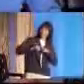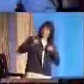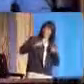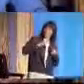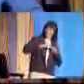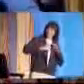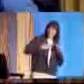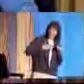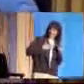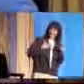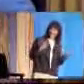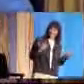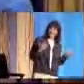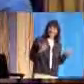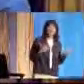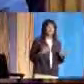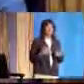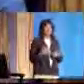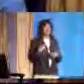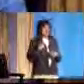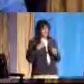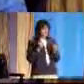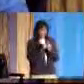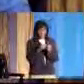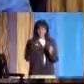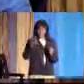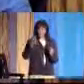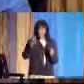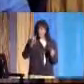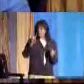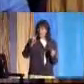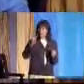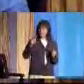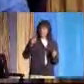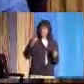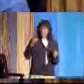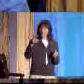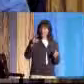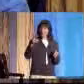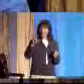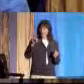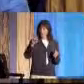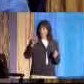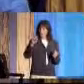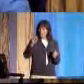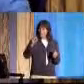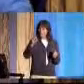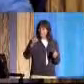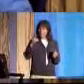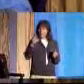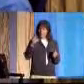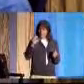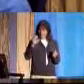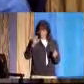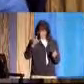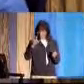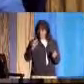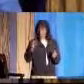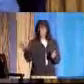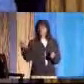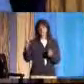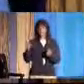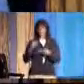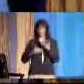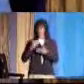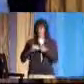and we were writing the journal for 2010 that's coming out. And he is so funny because he processes externally.